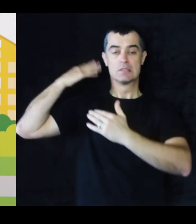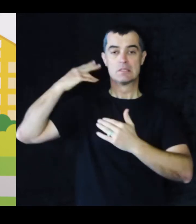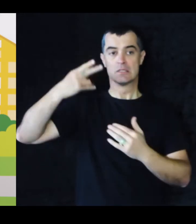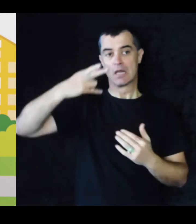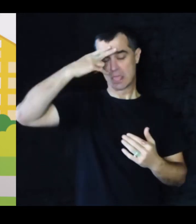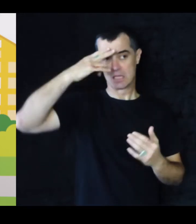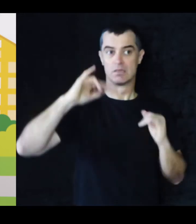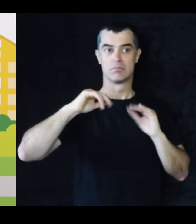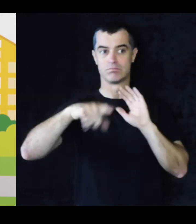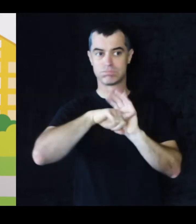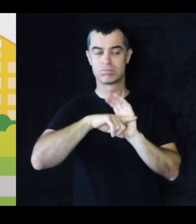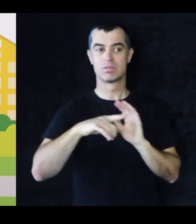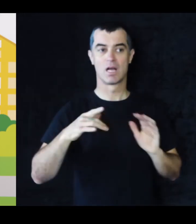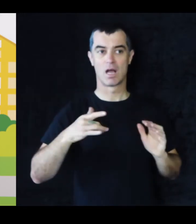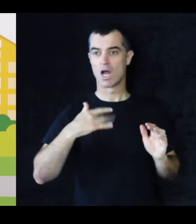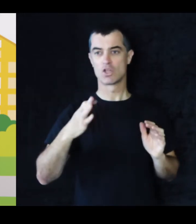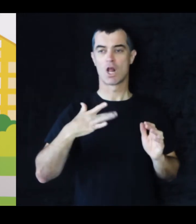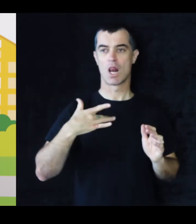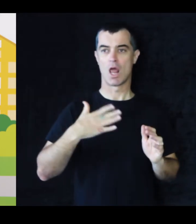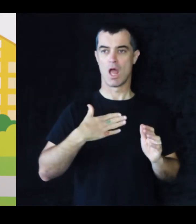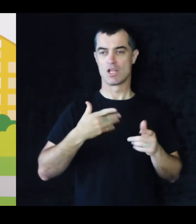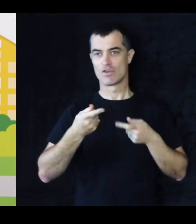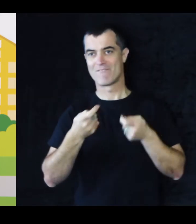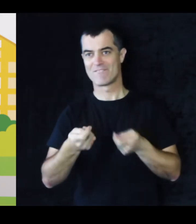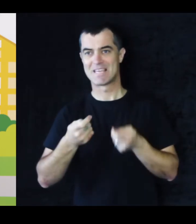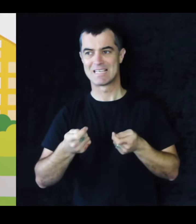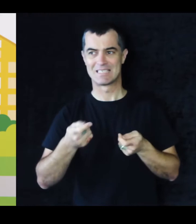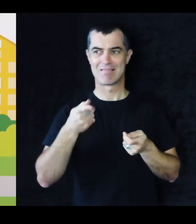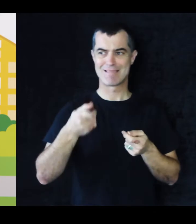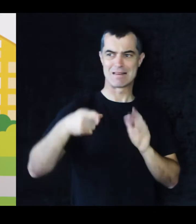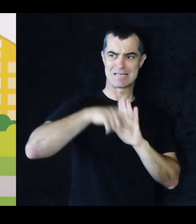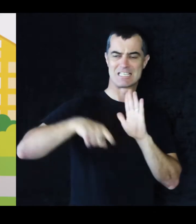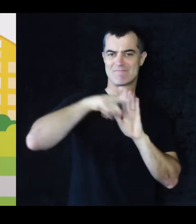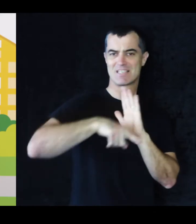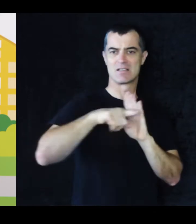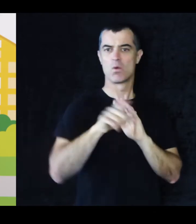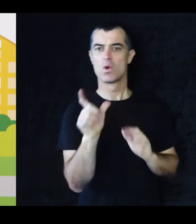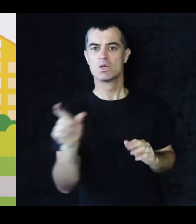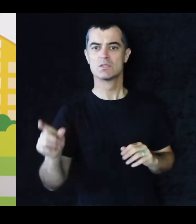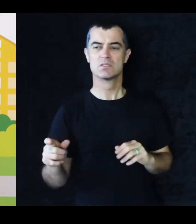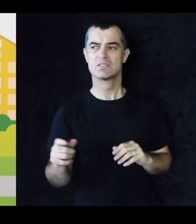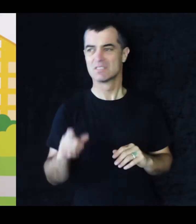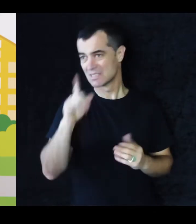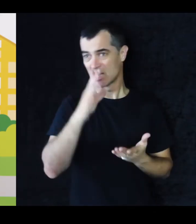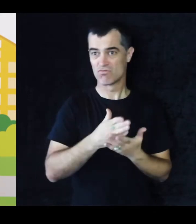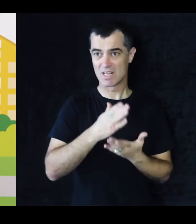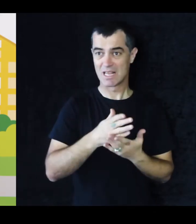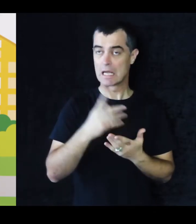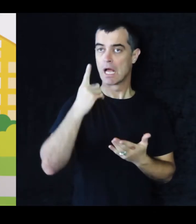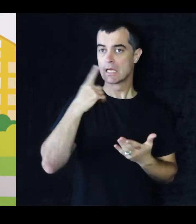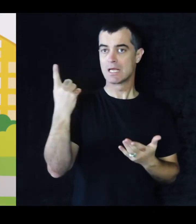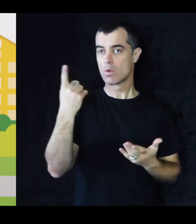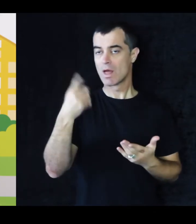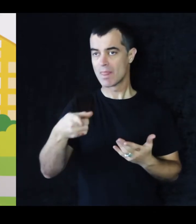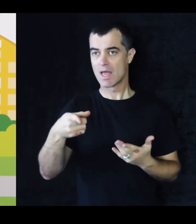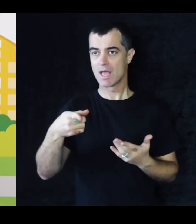history. And I don't like feeding people's ability to keep using these stupid words, but you